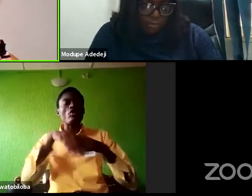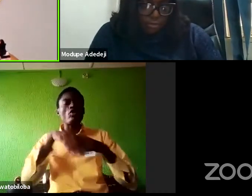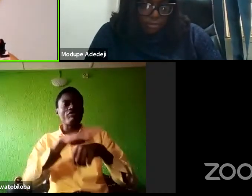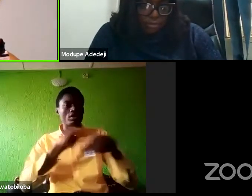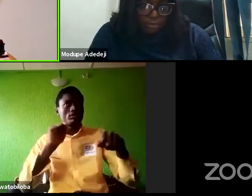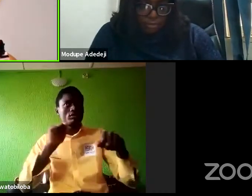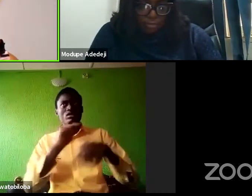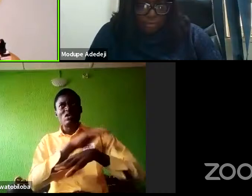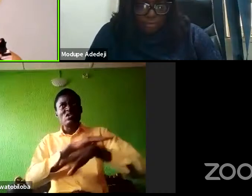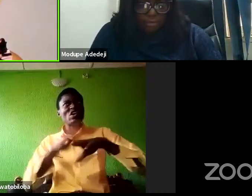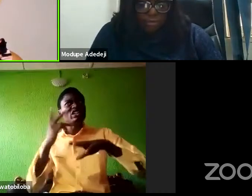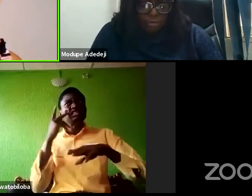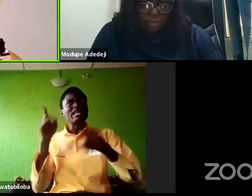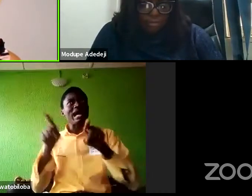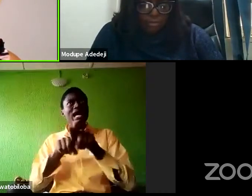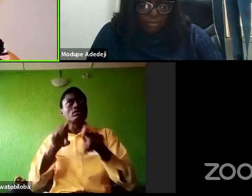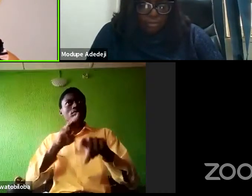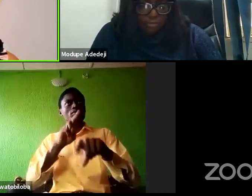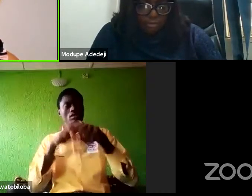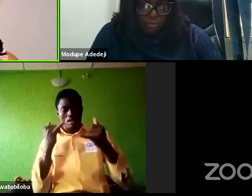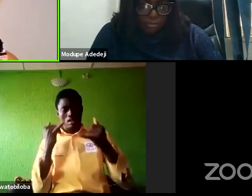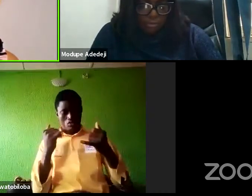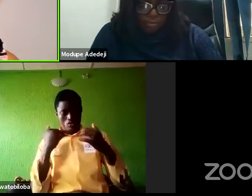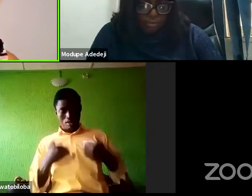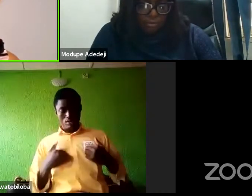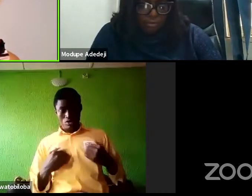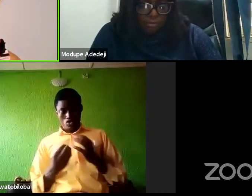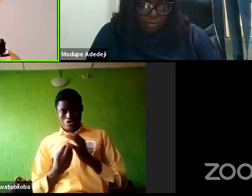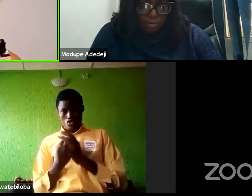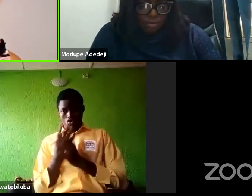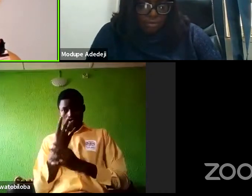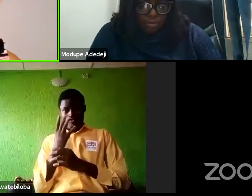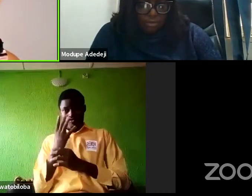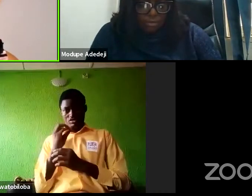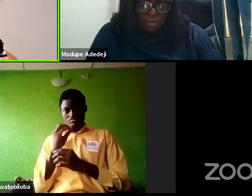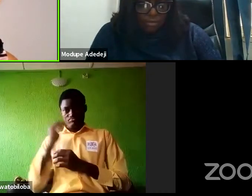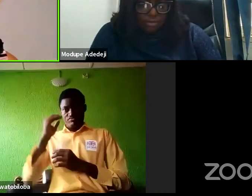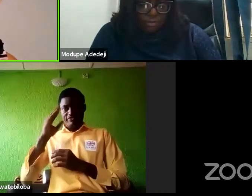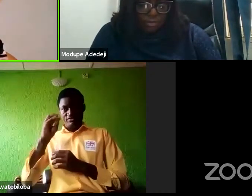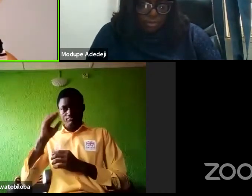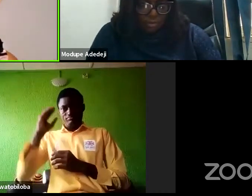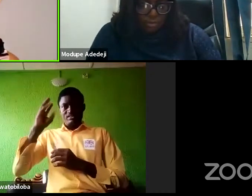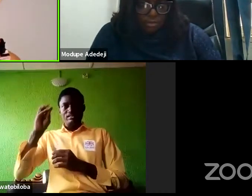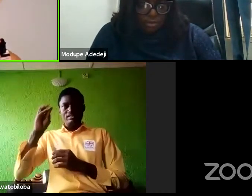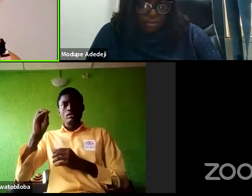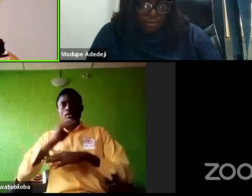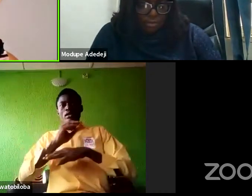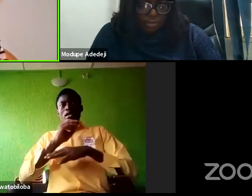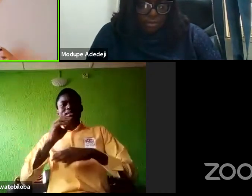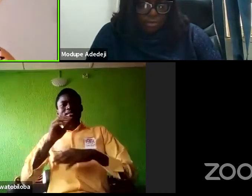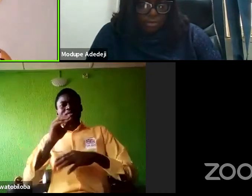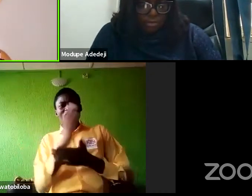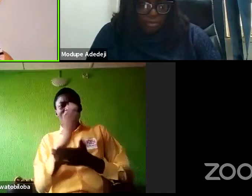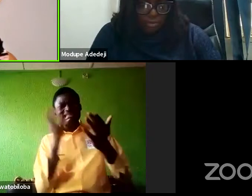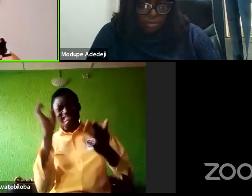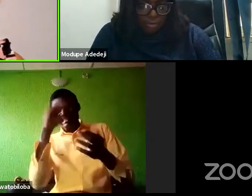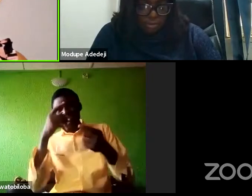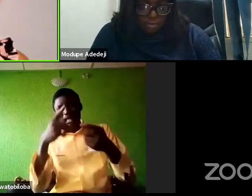understand and know our body so that when there is an inconvenience, we seek help. It's not a time, things have changed. It's not a time to say,